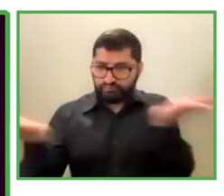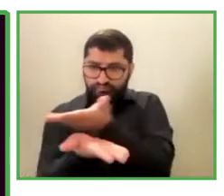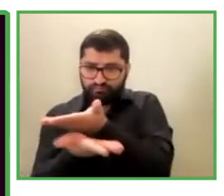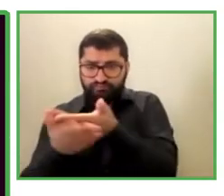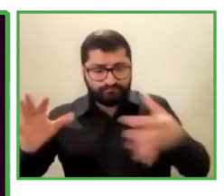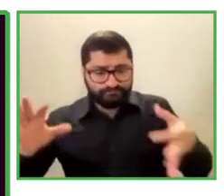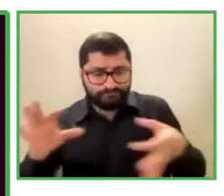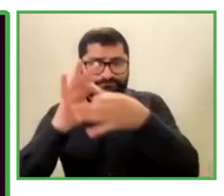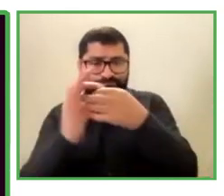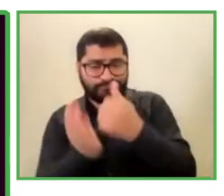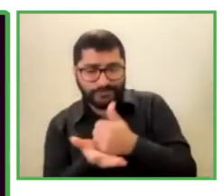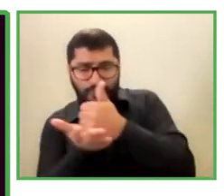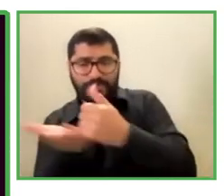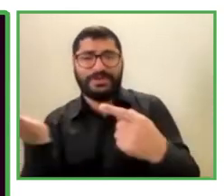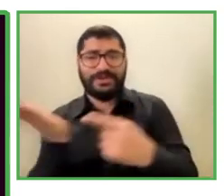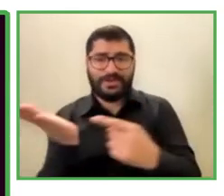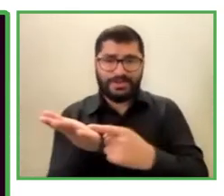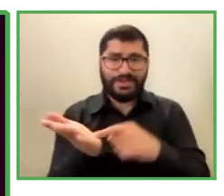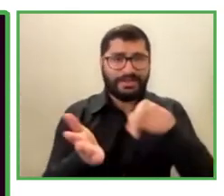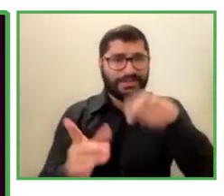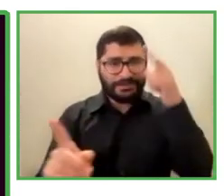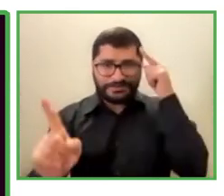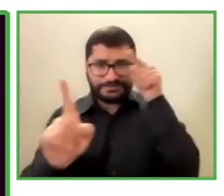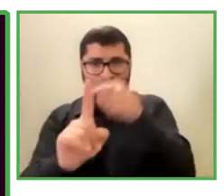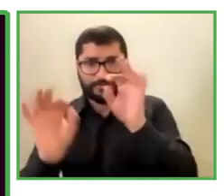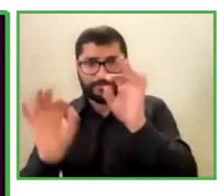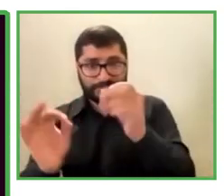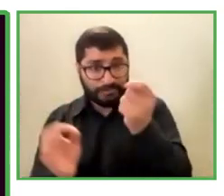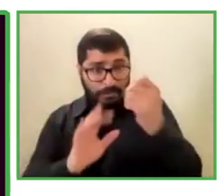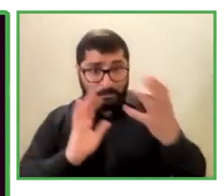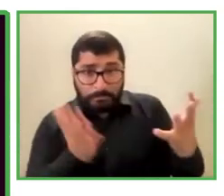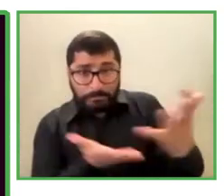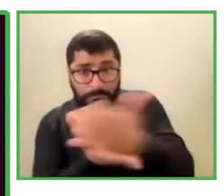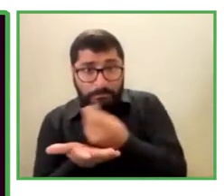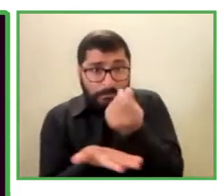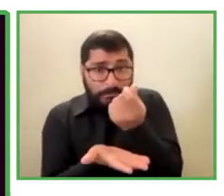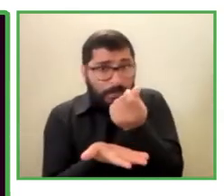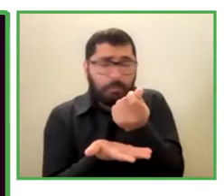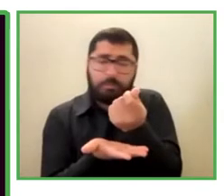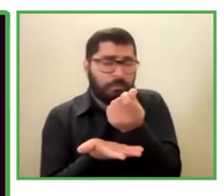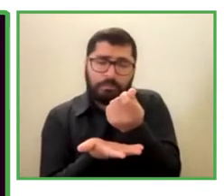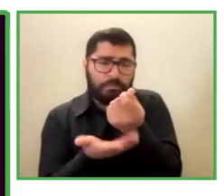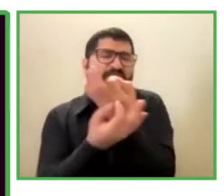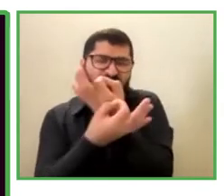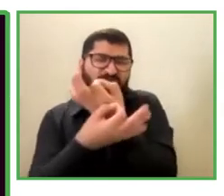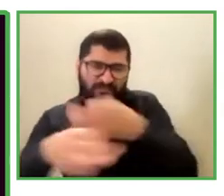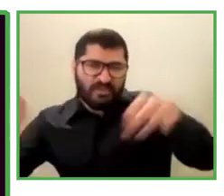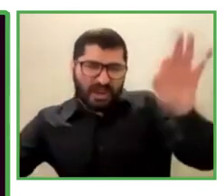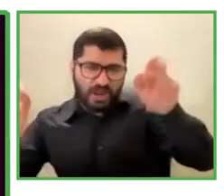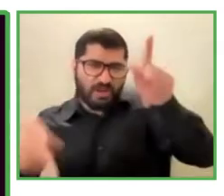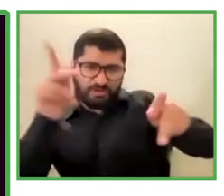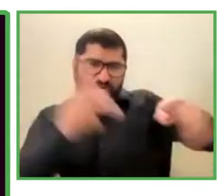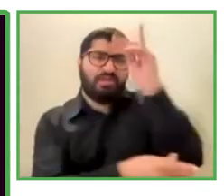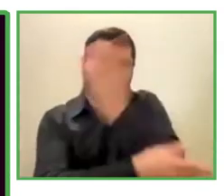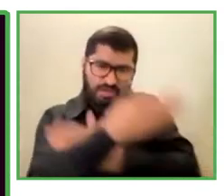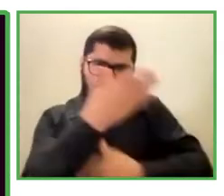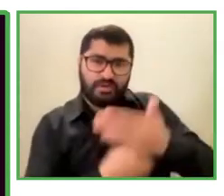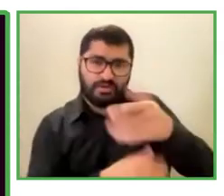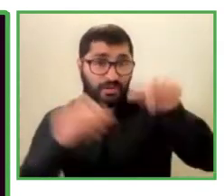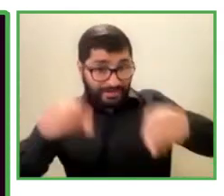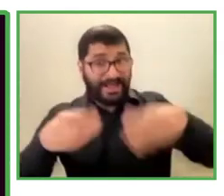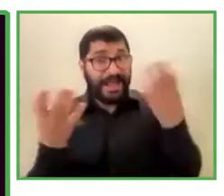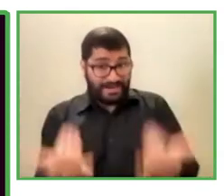We don't have any cost. This doesn't have any cost for people with disabilities. And here in Brazil, we also have